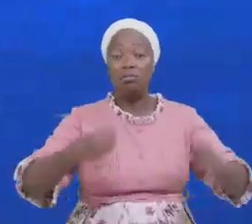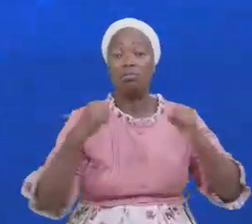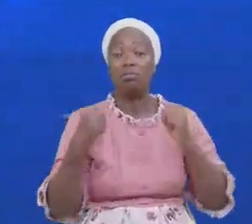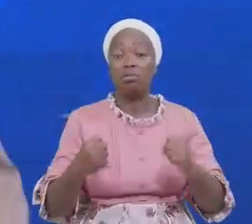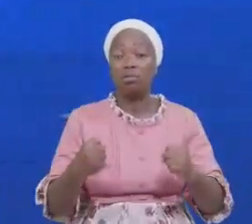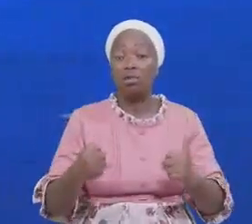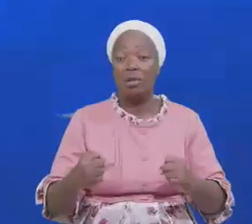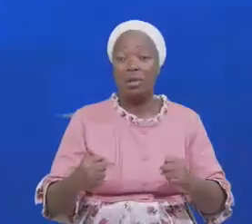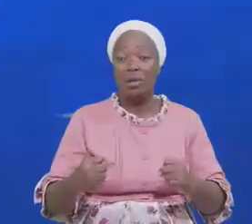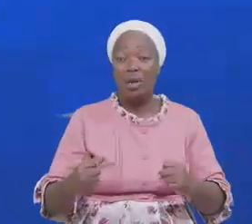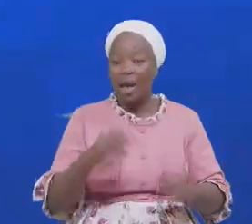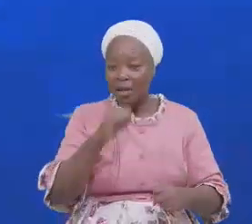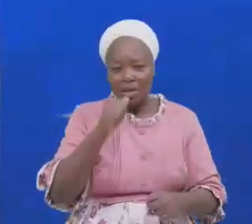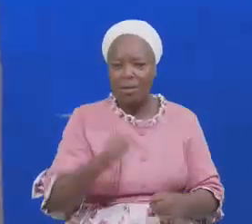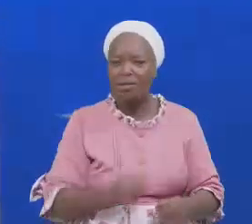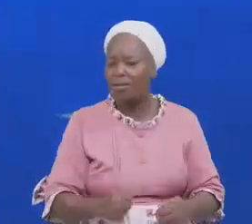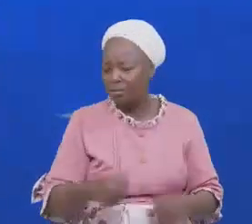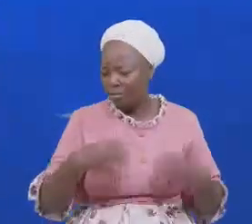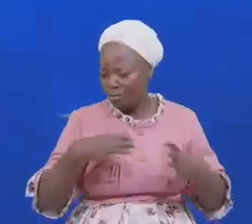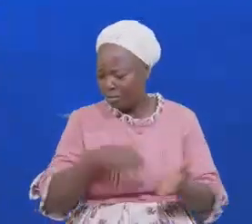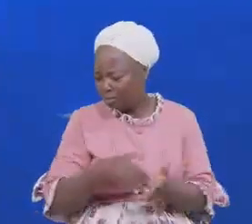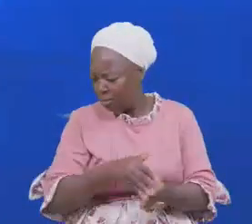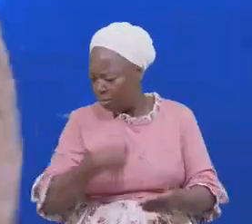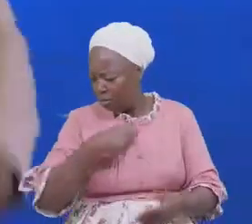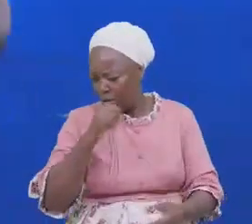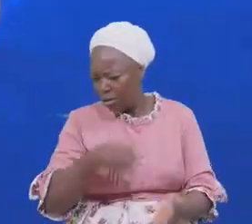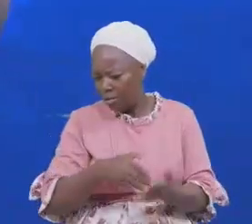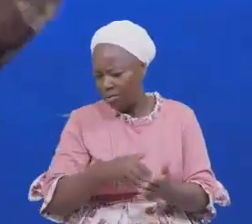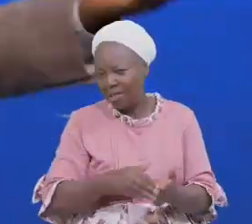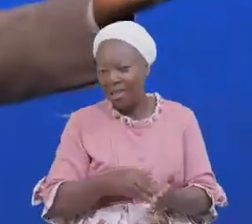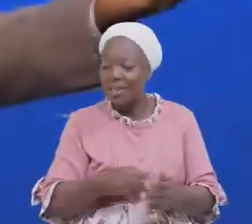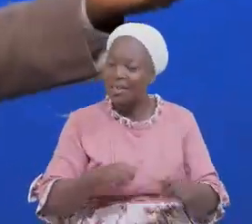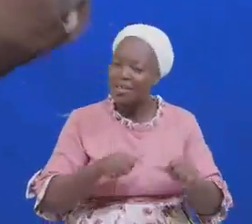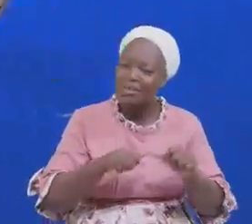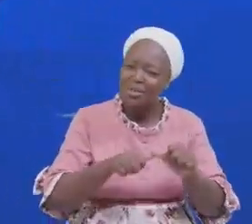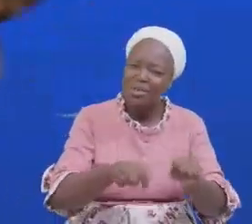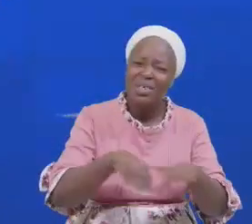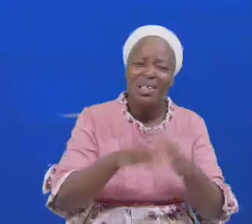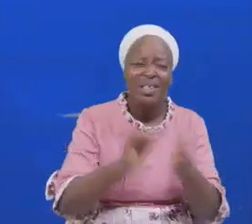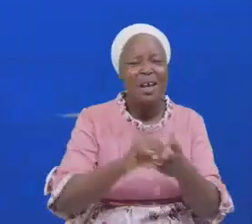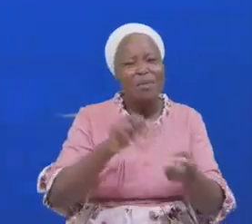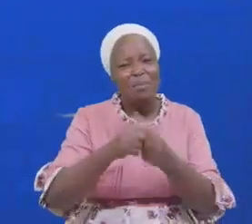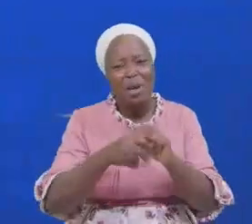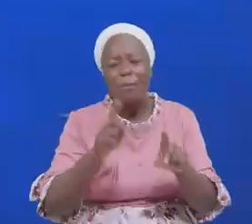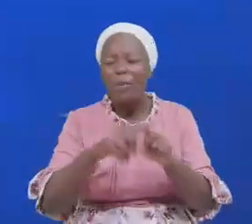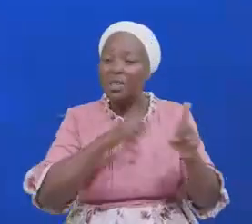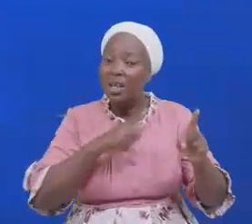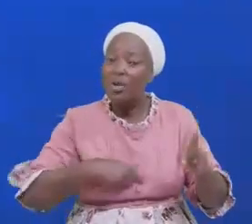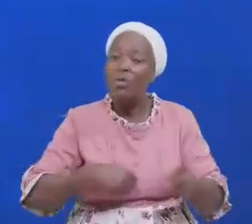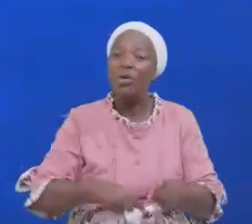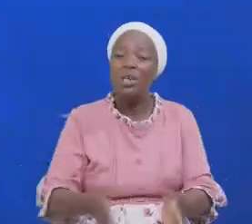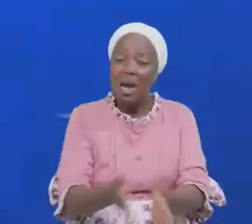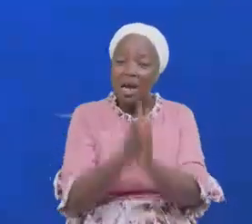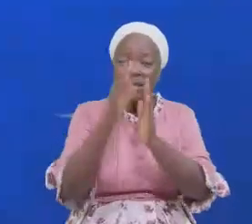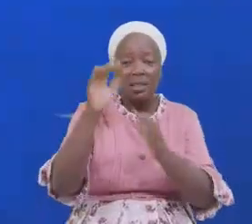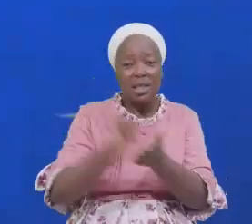weak. And they keep on suffering. The Lord demands that we be